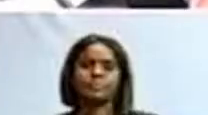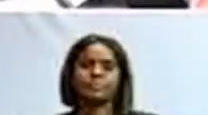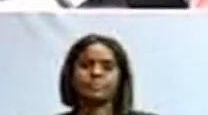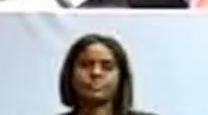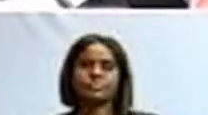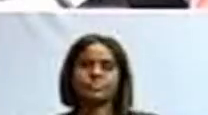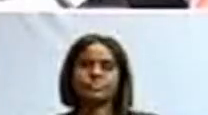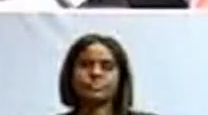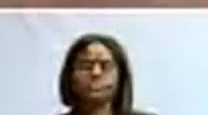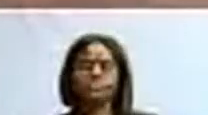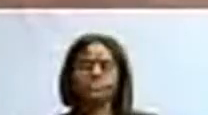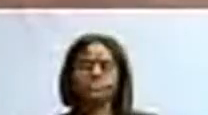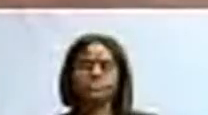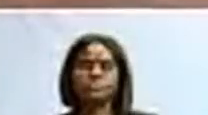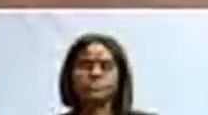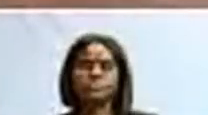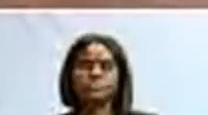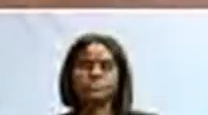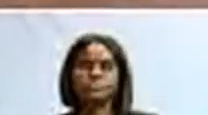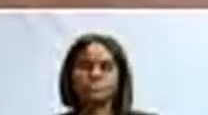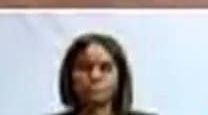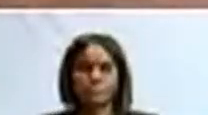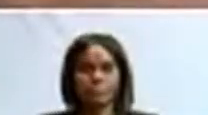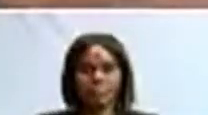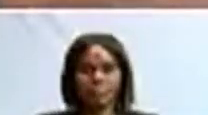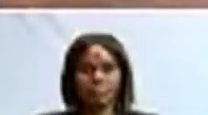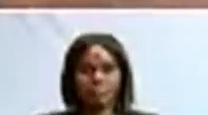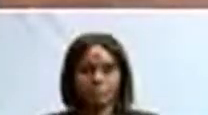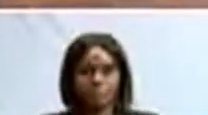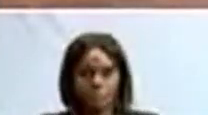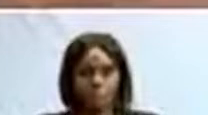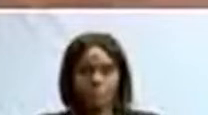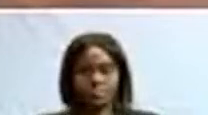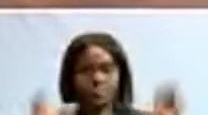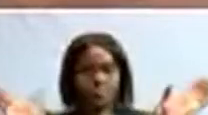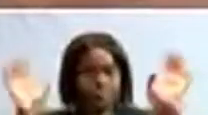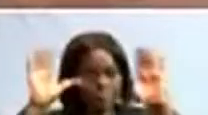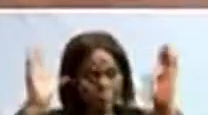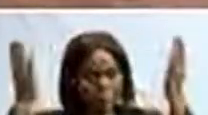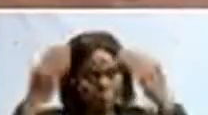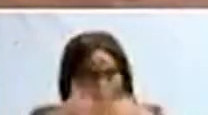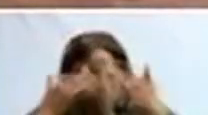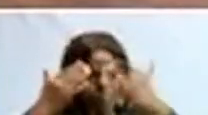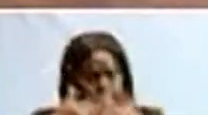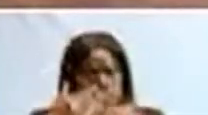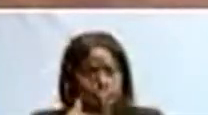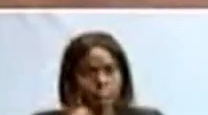Sorry, Chair, there is another page. This one is blank. The next page.